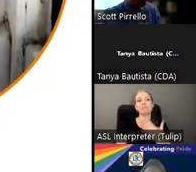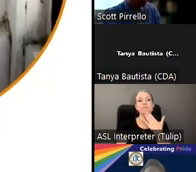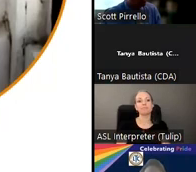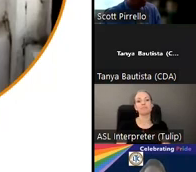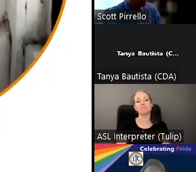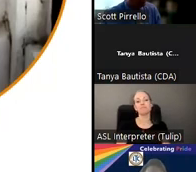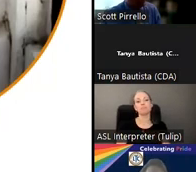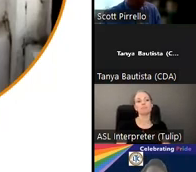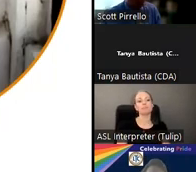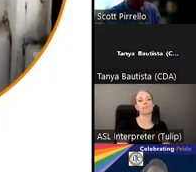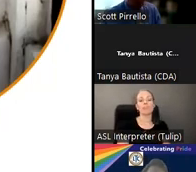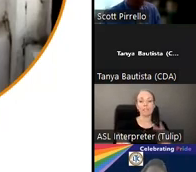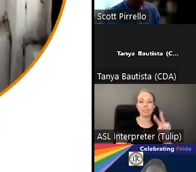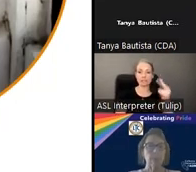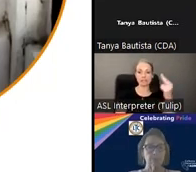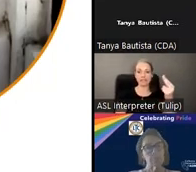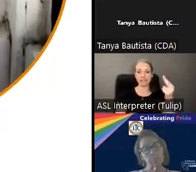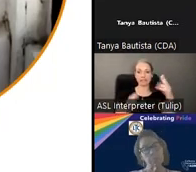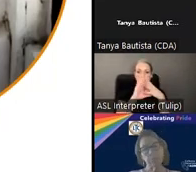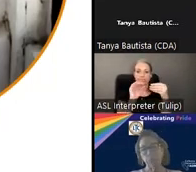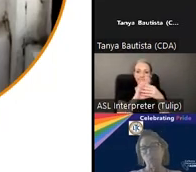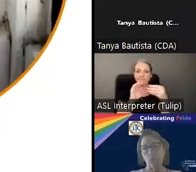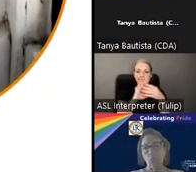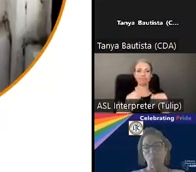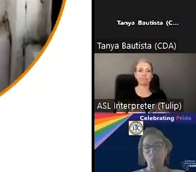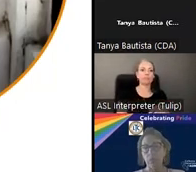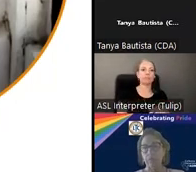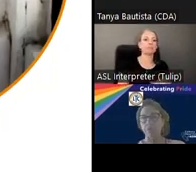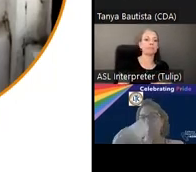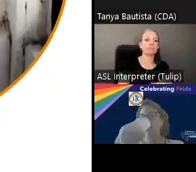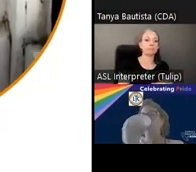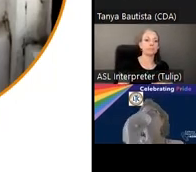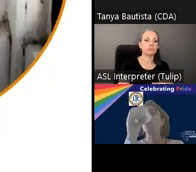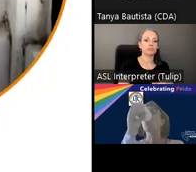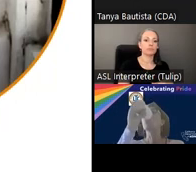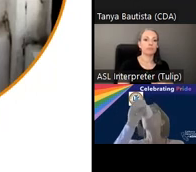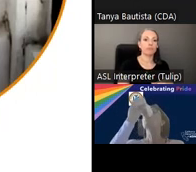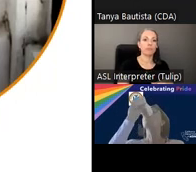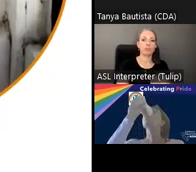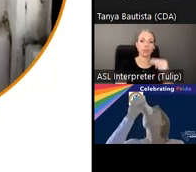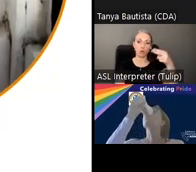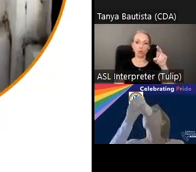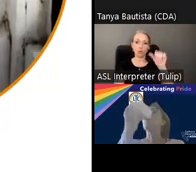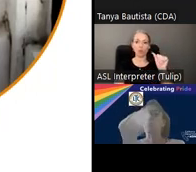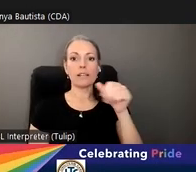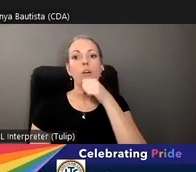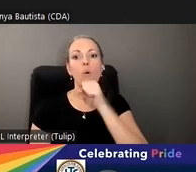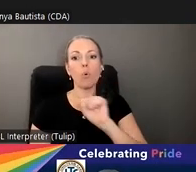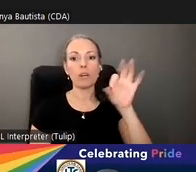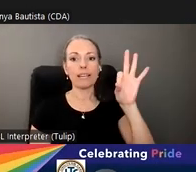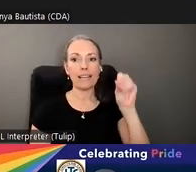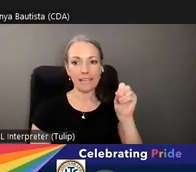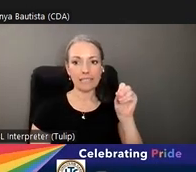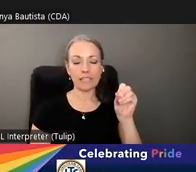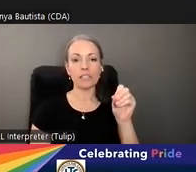Thank you. The second case study is for Hua Chan. She is, Hua is a 90 year old woman, monolingual